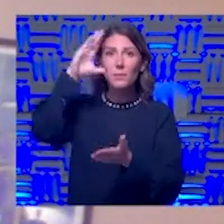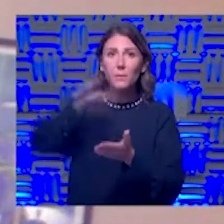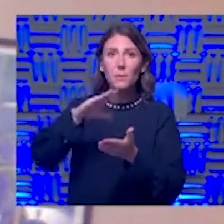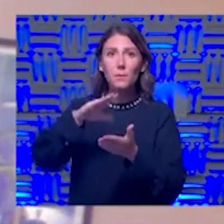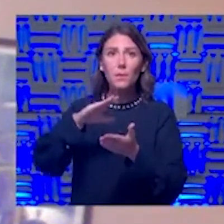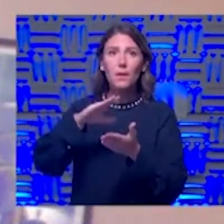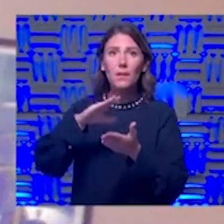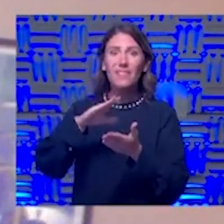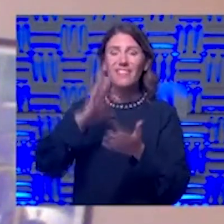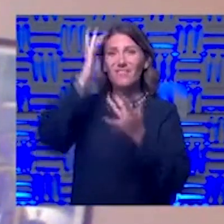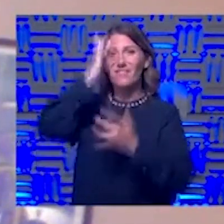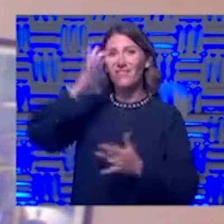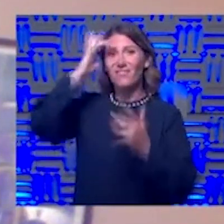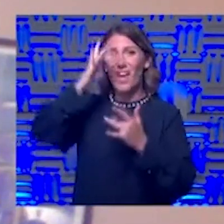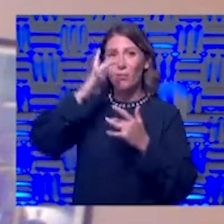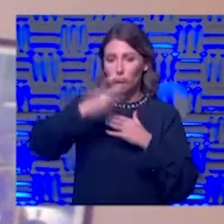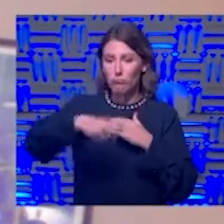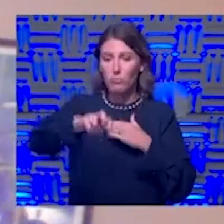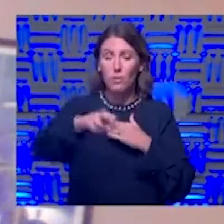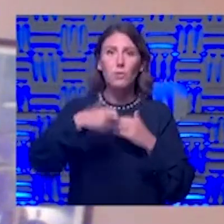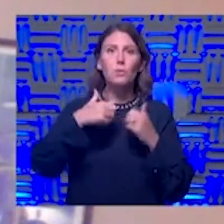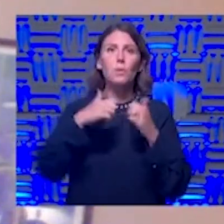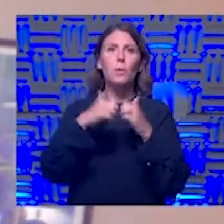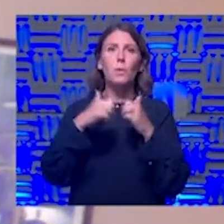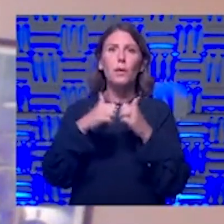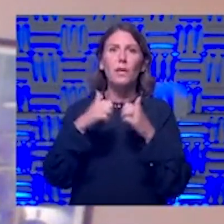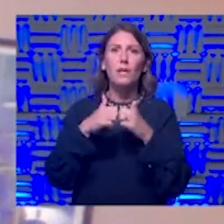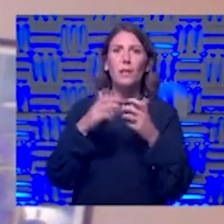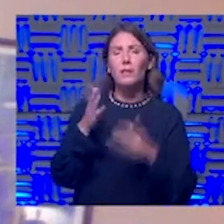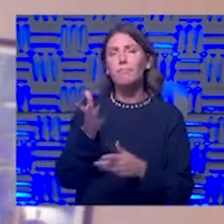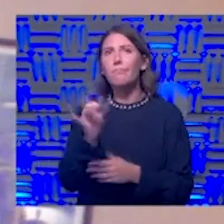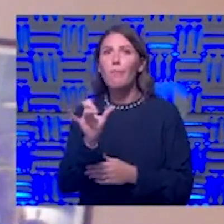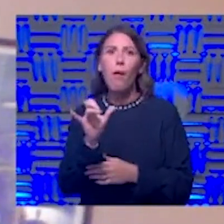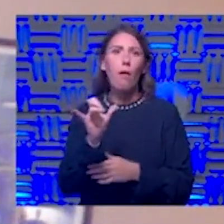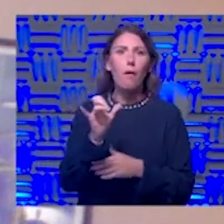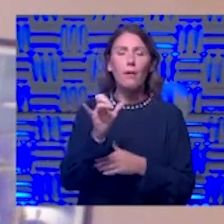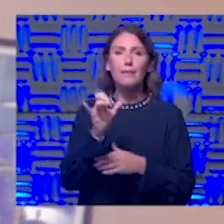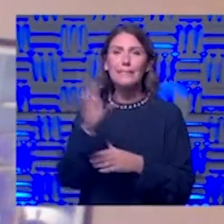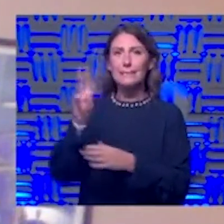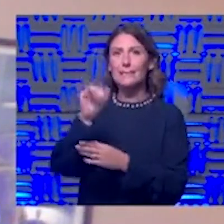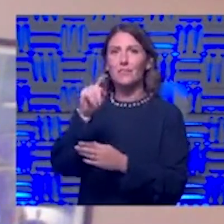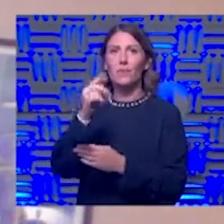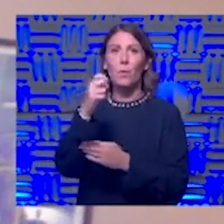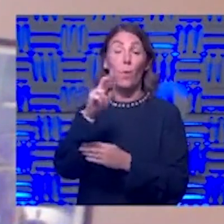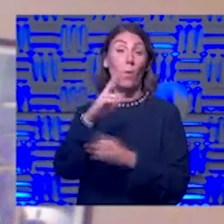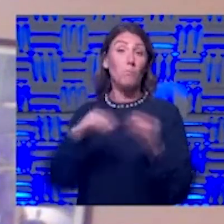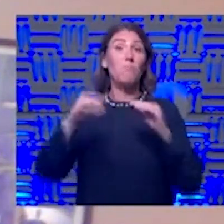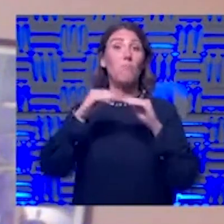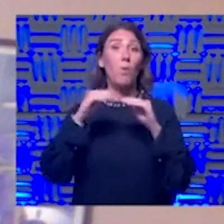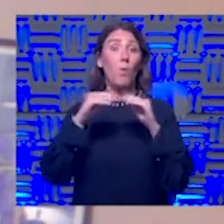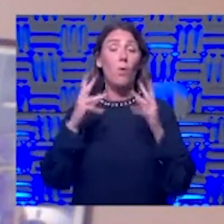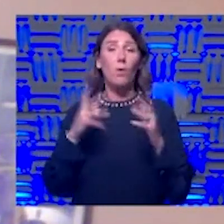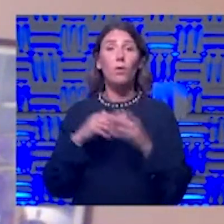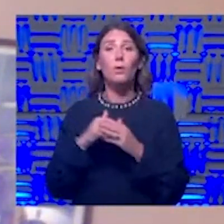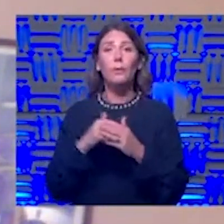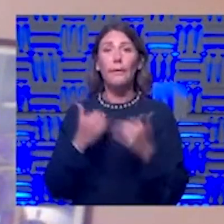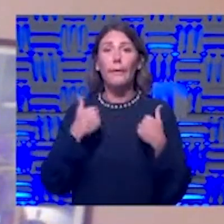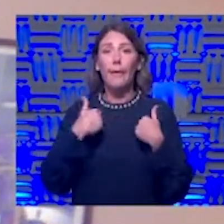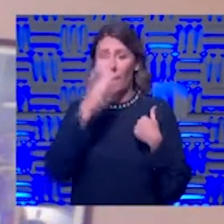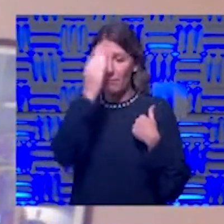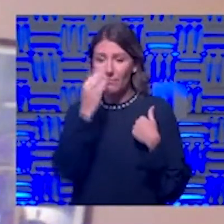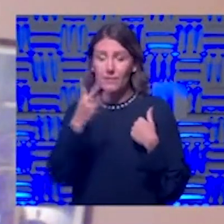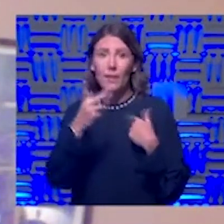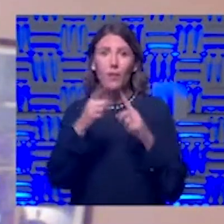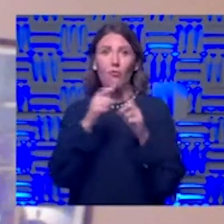viral transfer within an aerosol by 6-fold or greater. We actually have data from a meta-analysis that